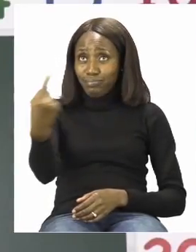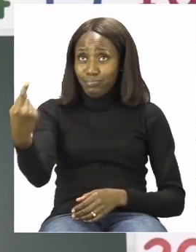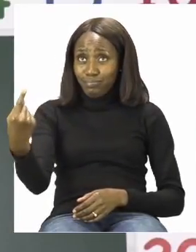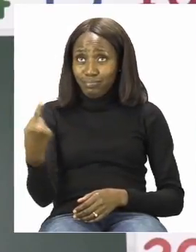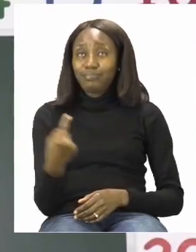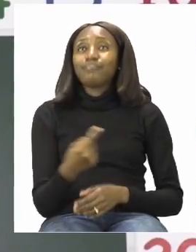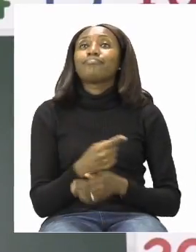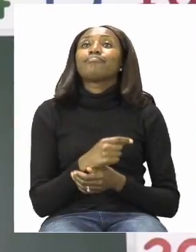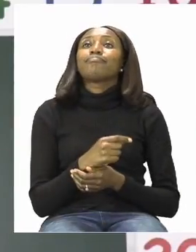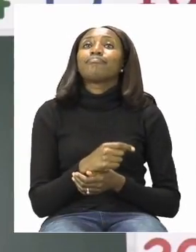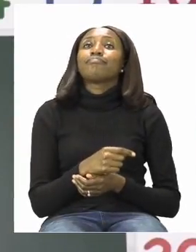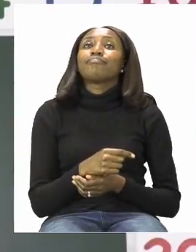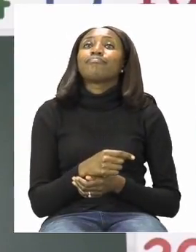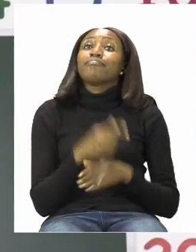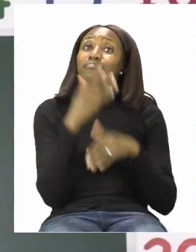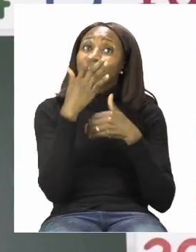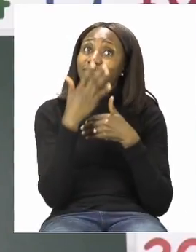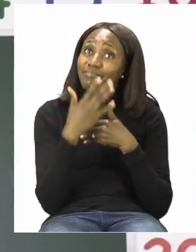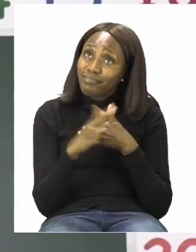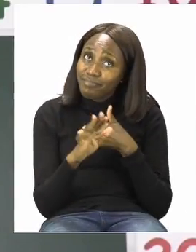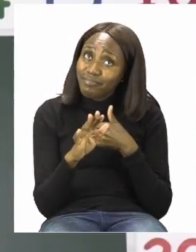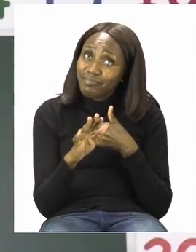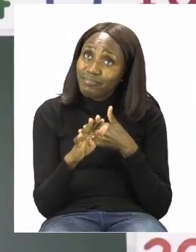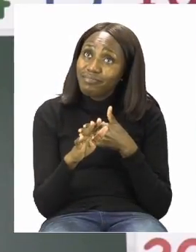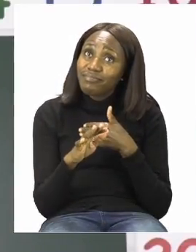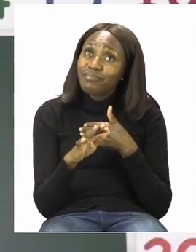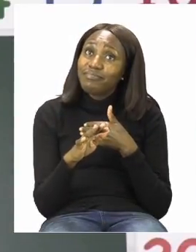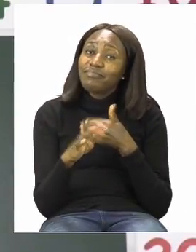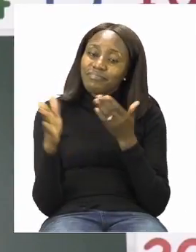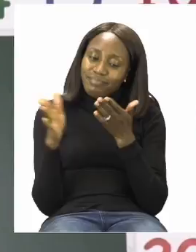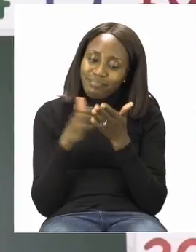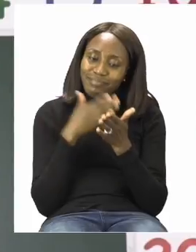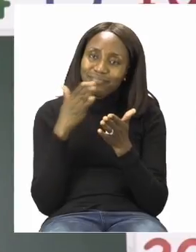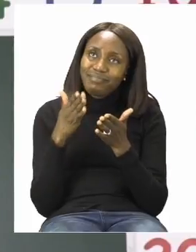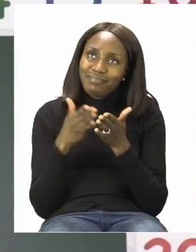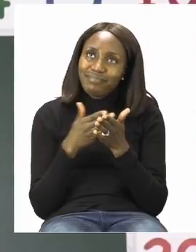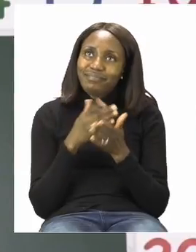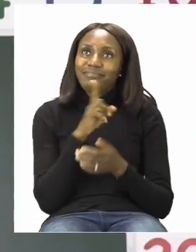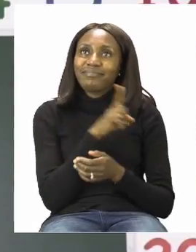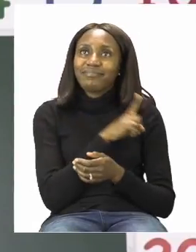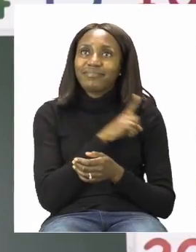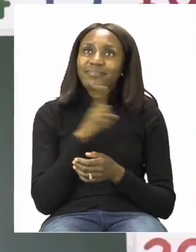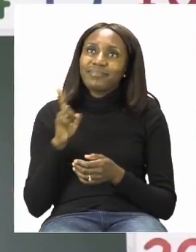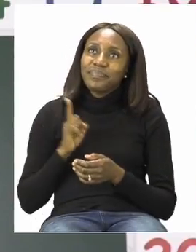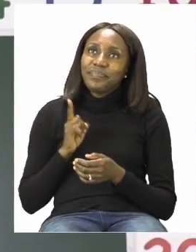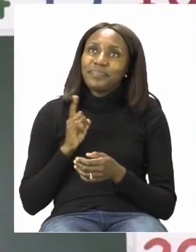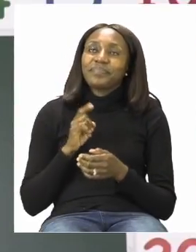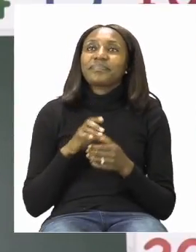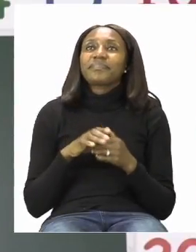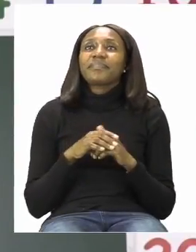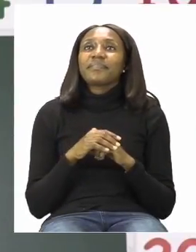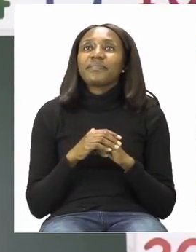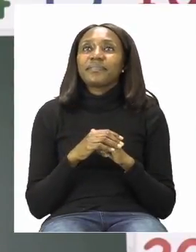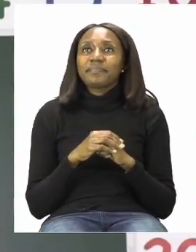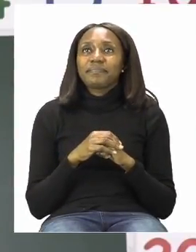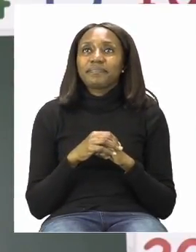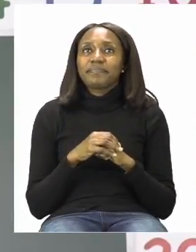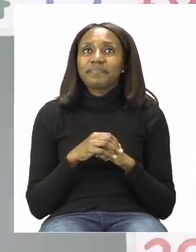then when you are done, boys and girls, you can move on to the next page, page